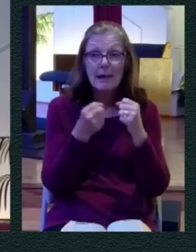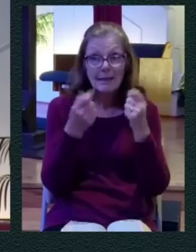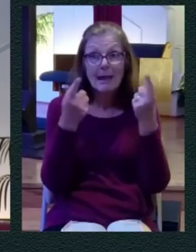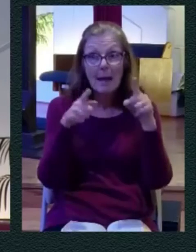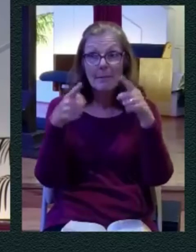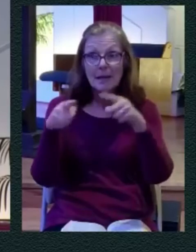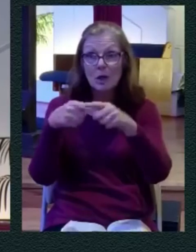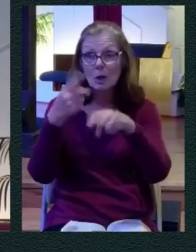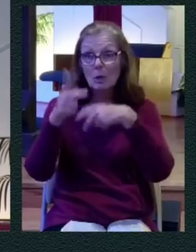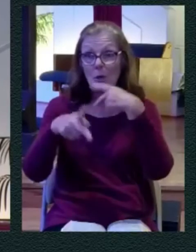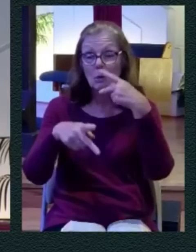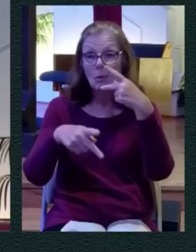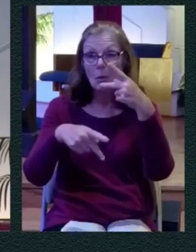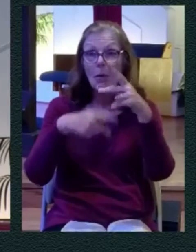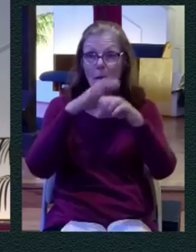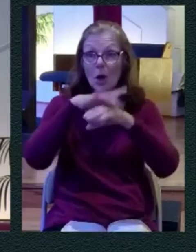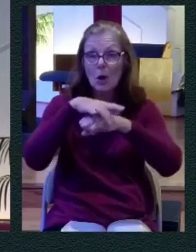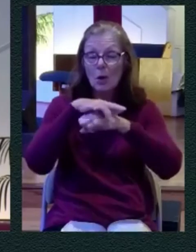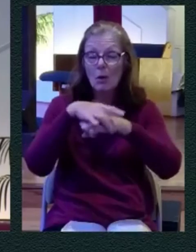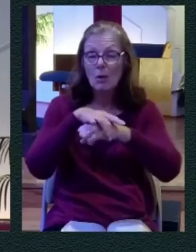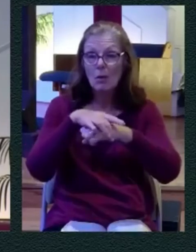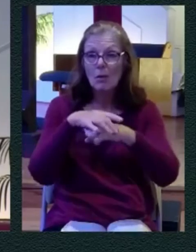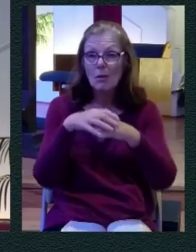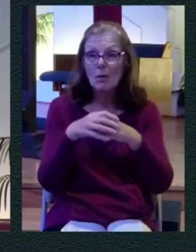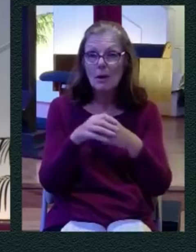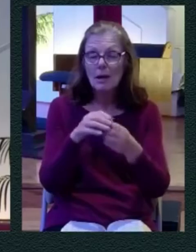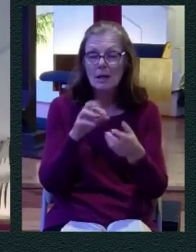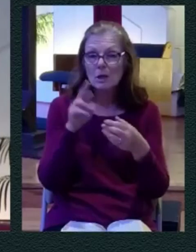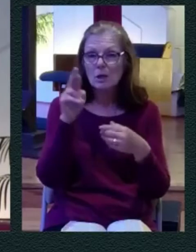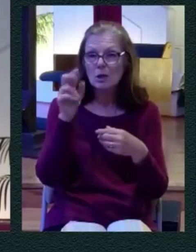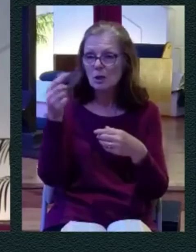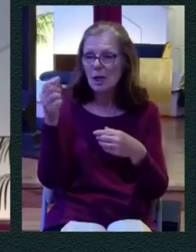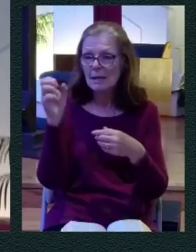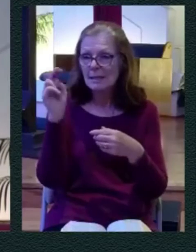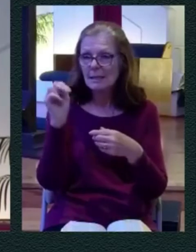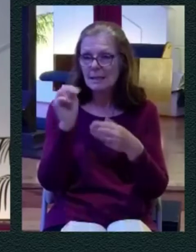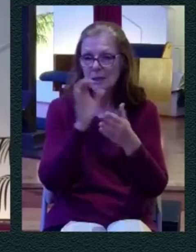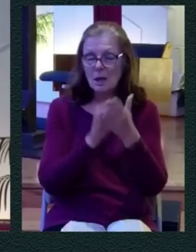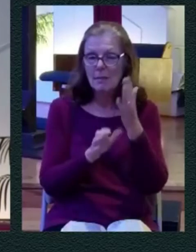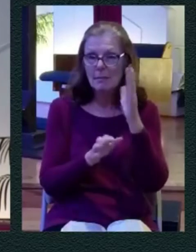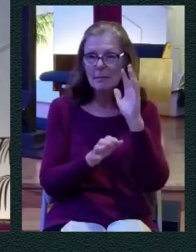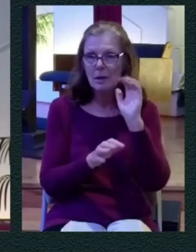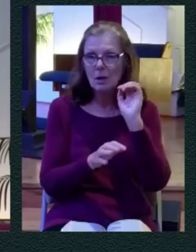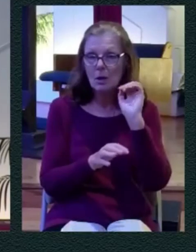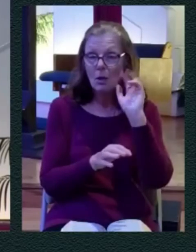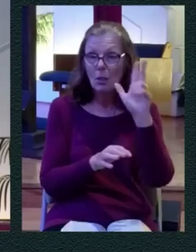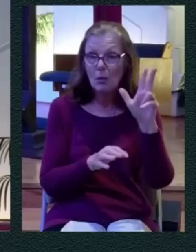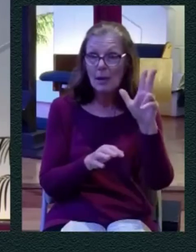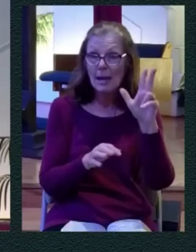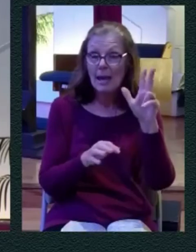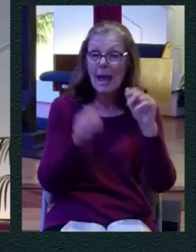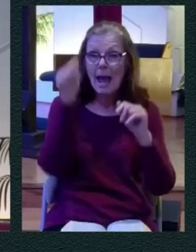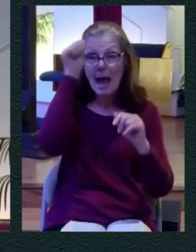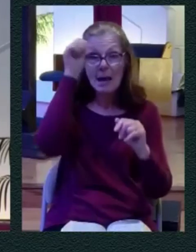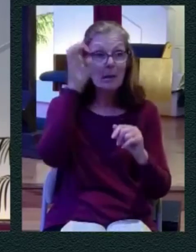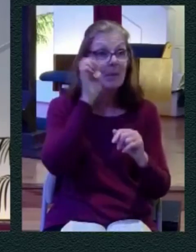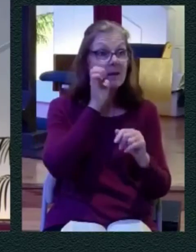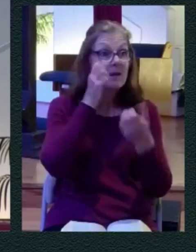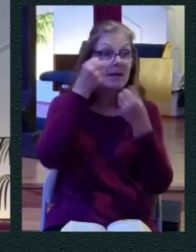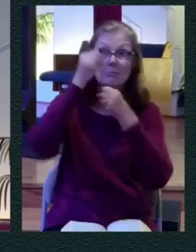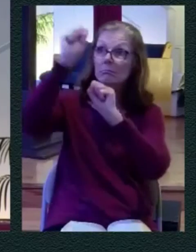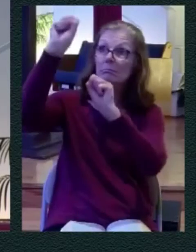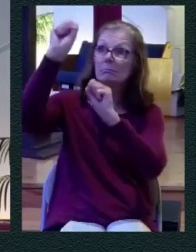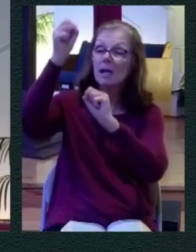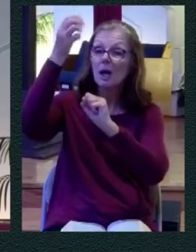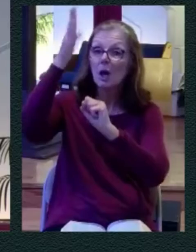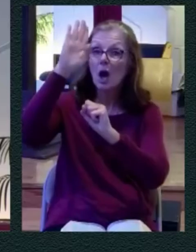Genesis chapter 3 and what happened right after Adam and Eve rebelled against God and betrayed Him, ignored